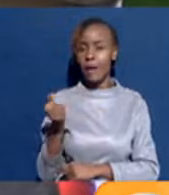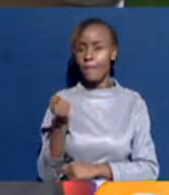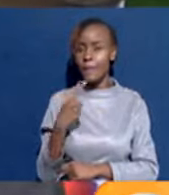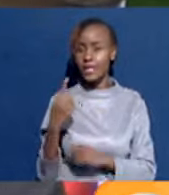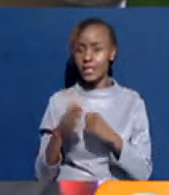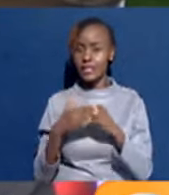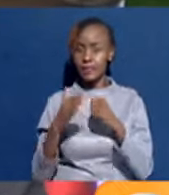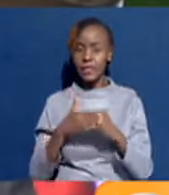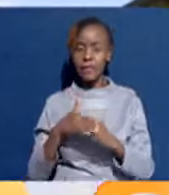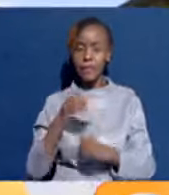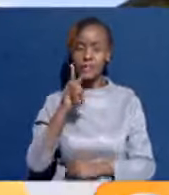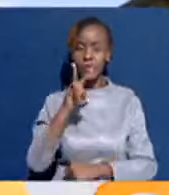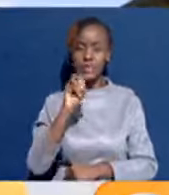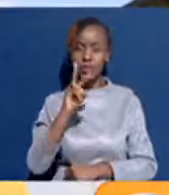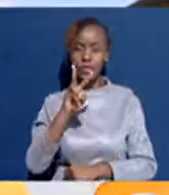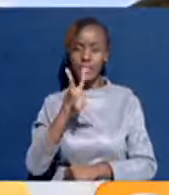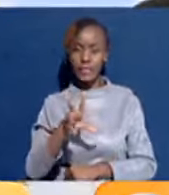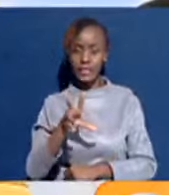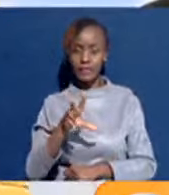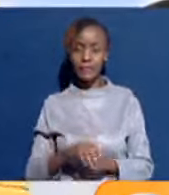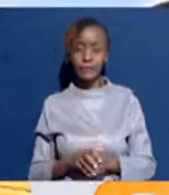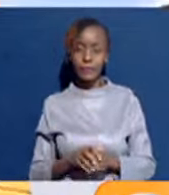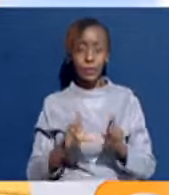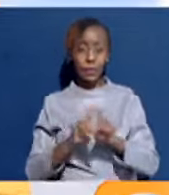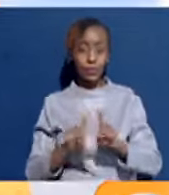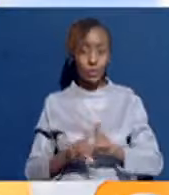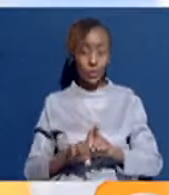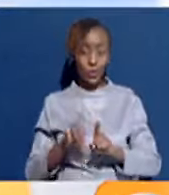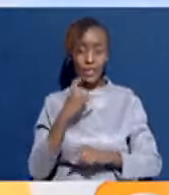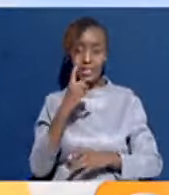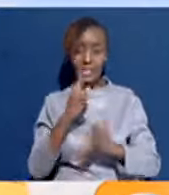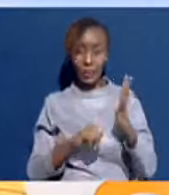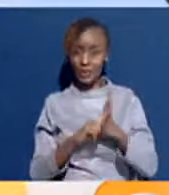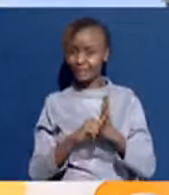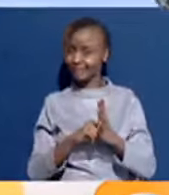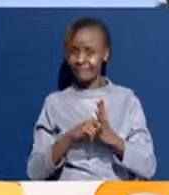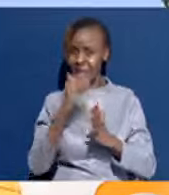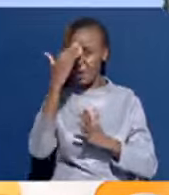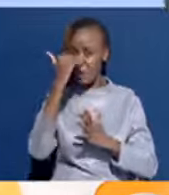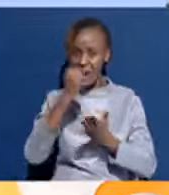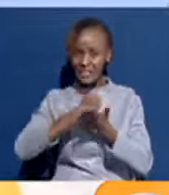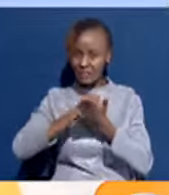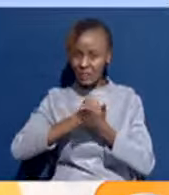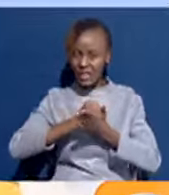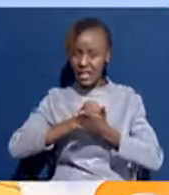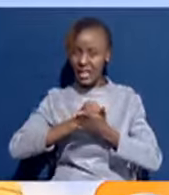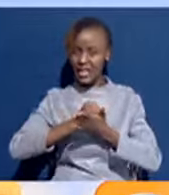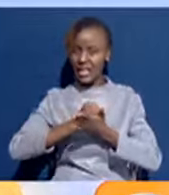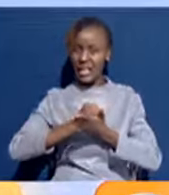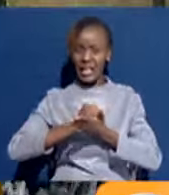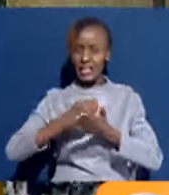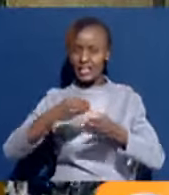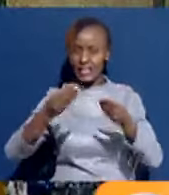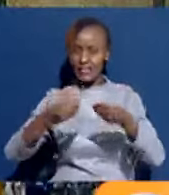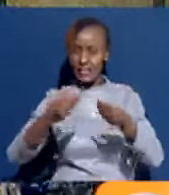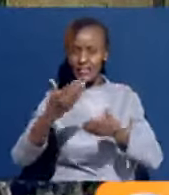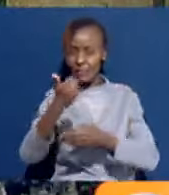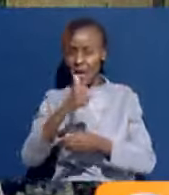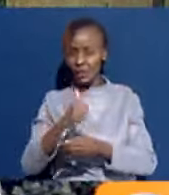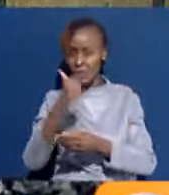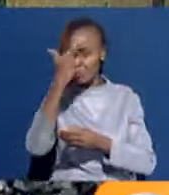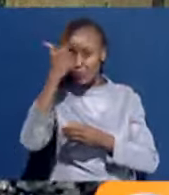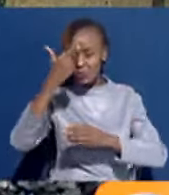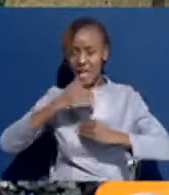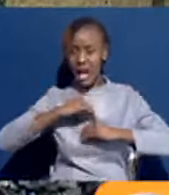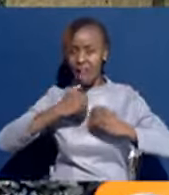25th of September 2023. Kindiki, who attributed the backlog to insufficient funds allocated to the Immigration